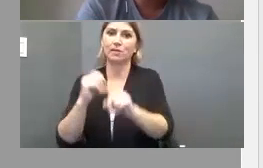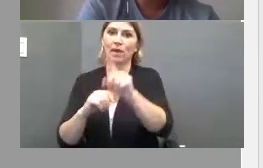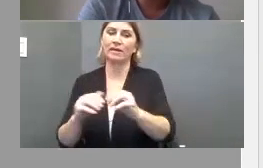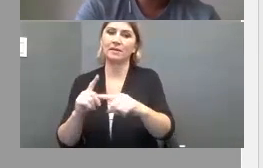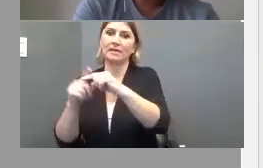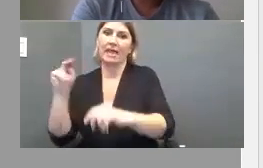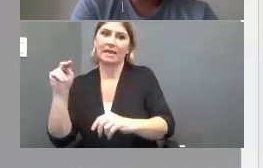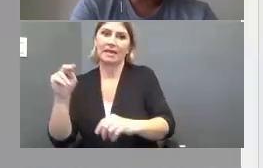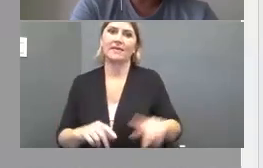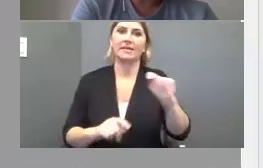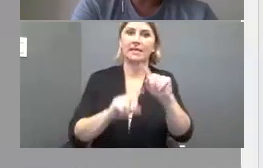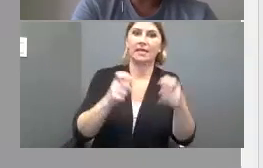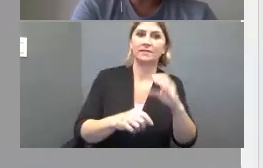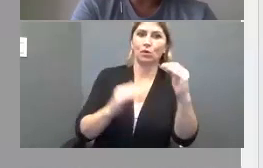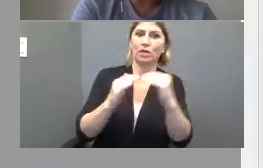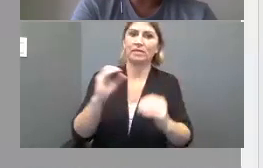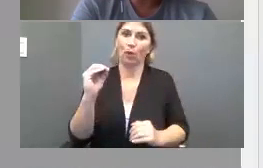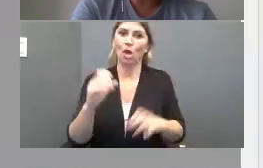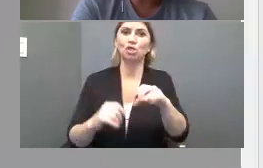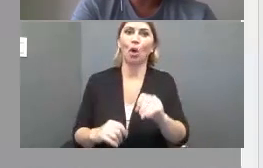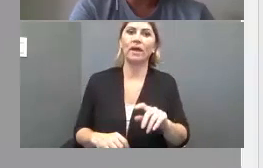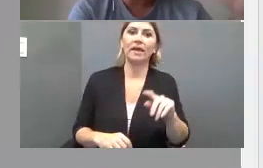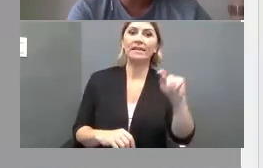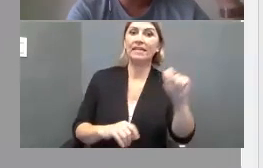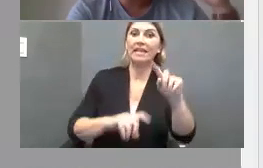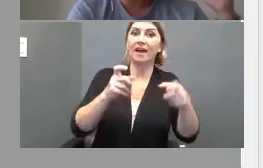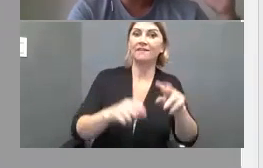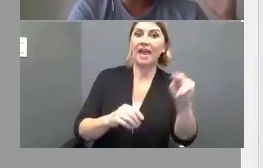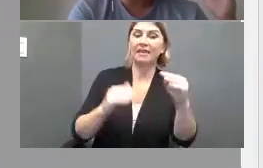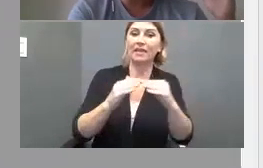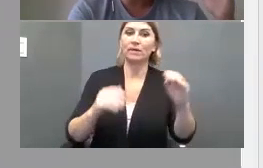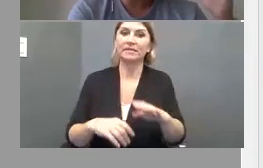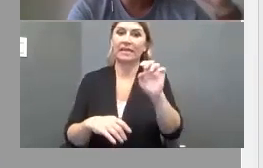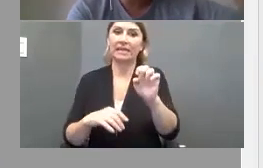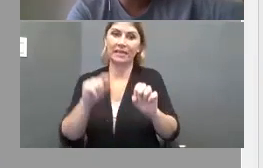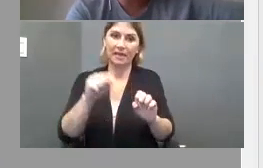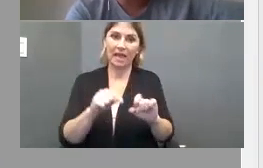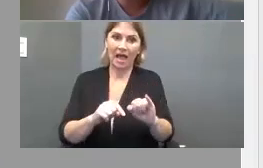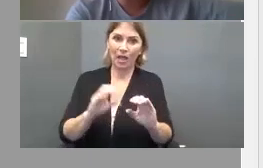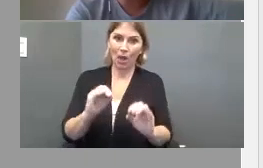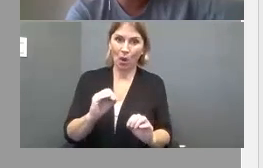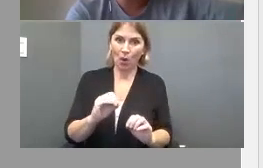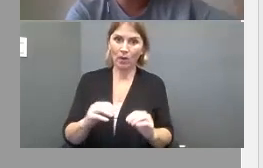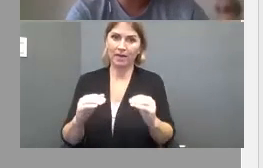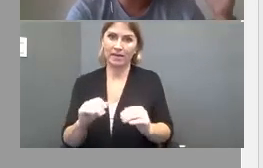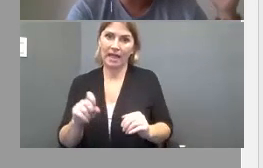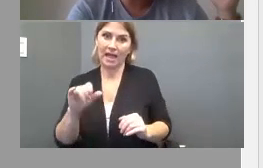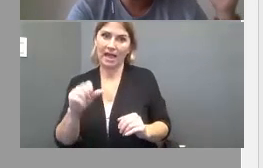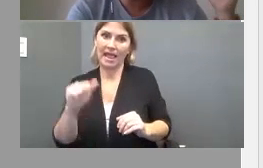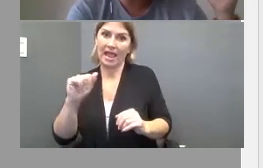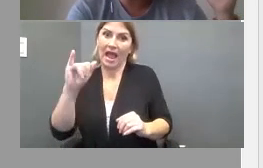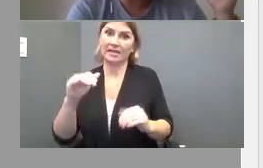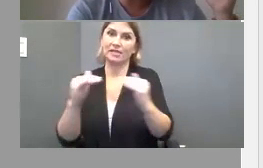0. Similarly, T of n equals to I0 to n a of I, a to the power of I is equivalent